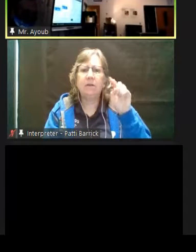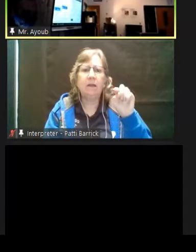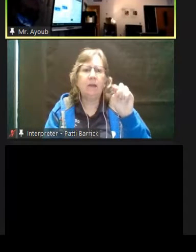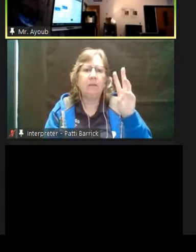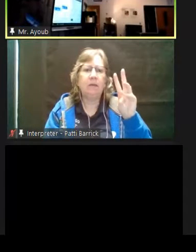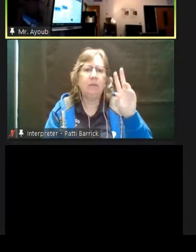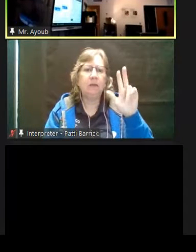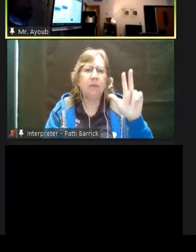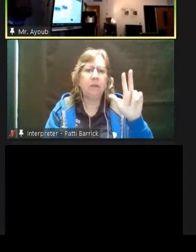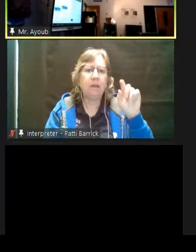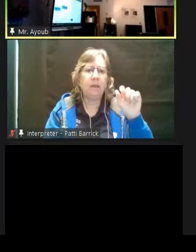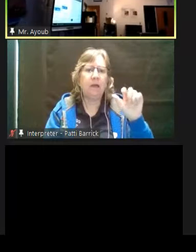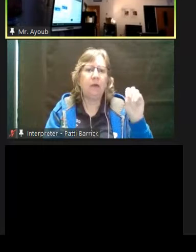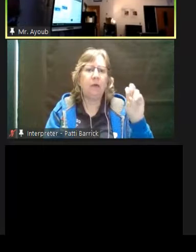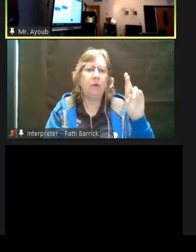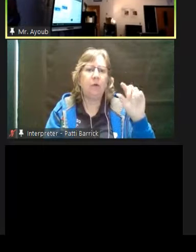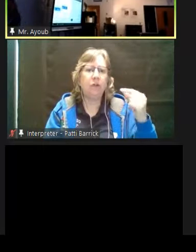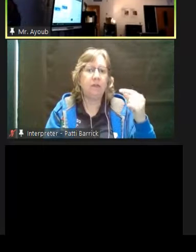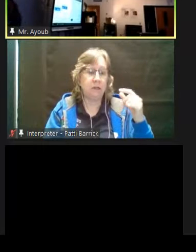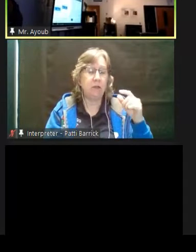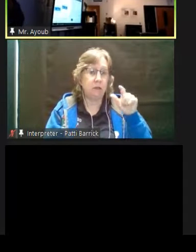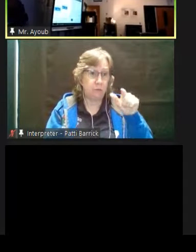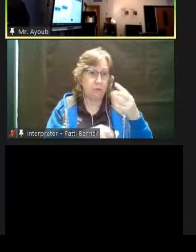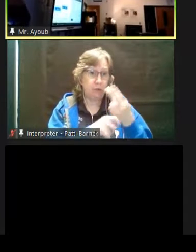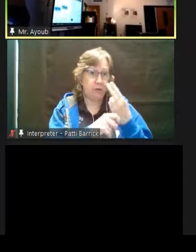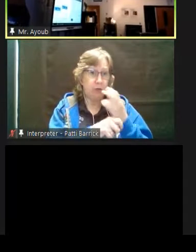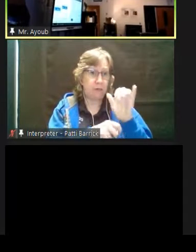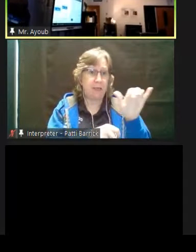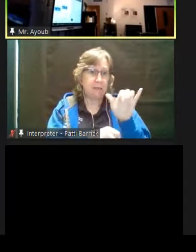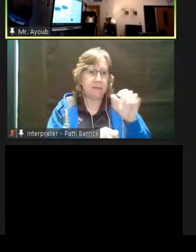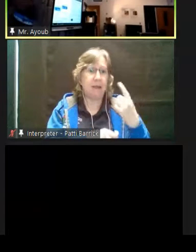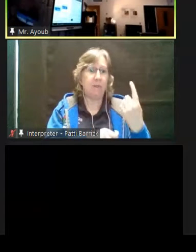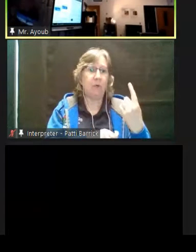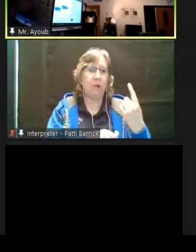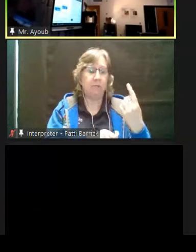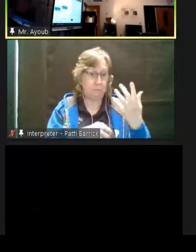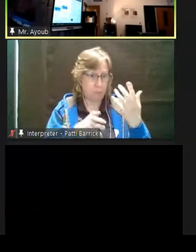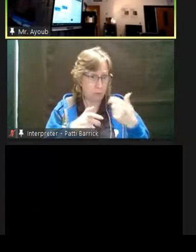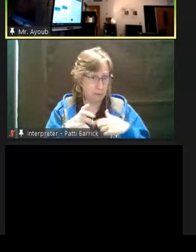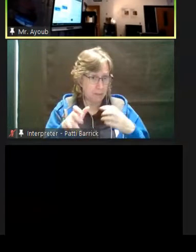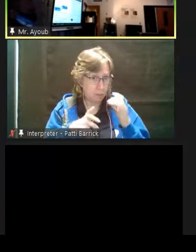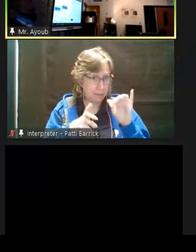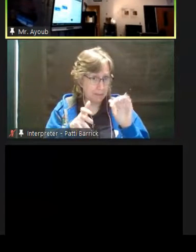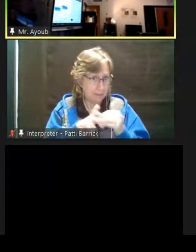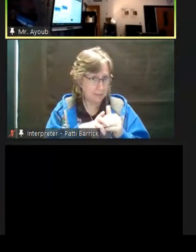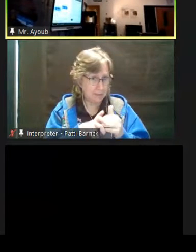validator.w3.org. And I'm going to wait for you guys to get there. Would you guys like for me to do that again?